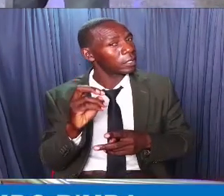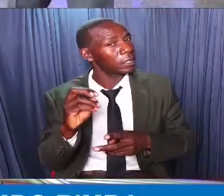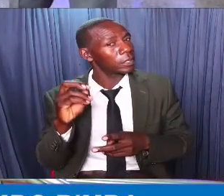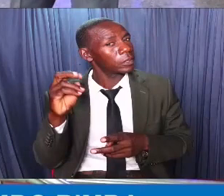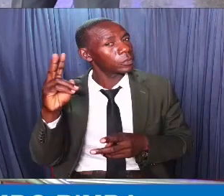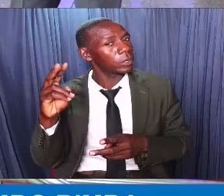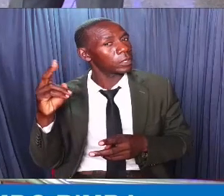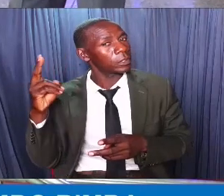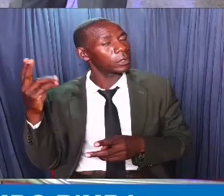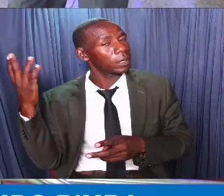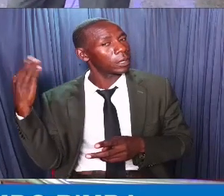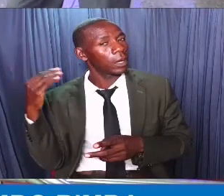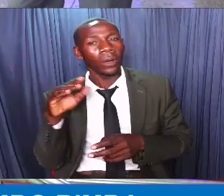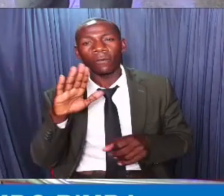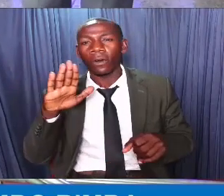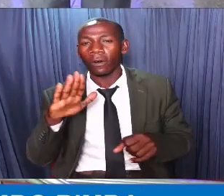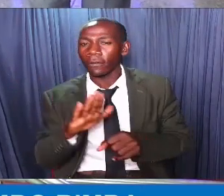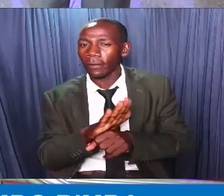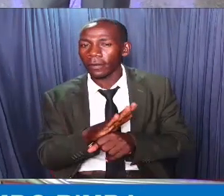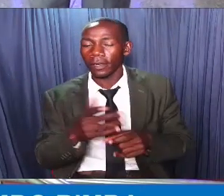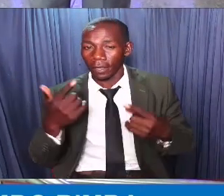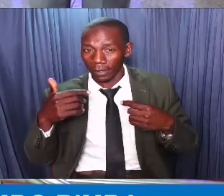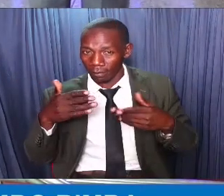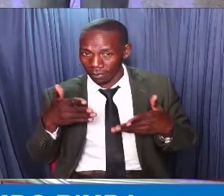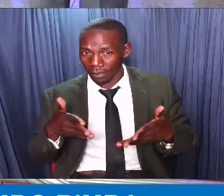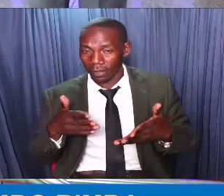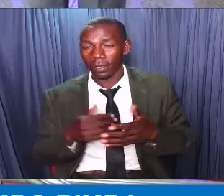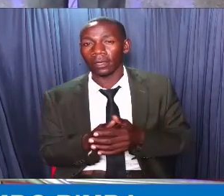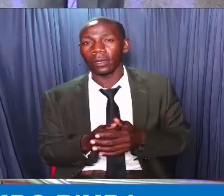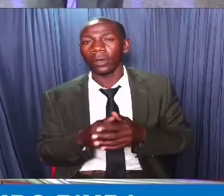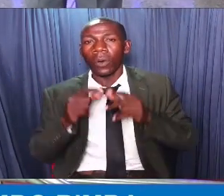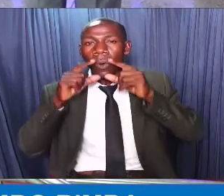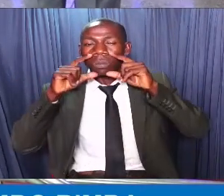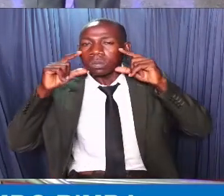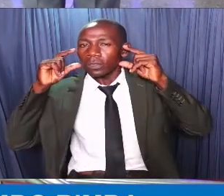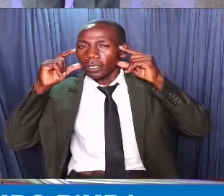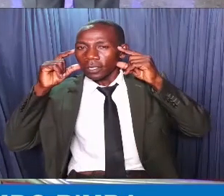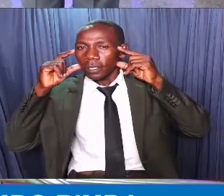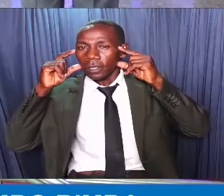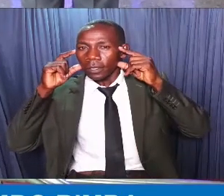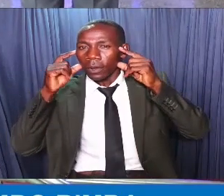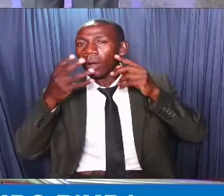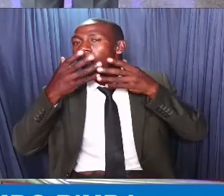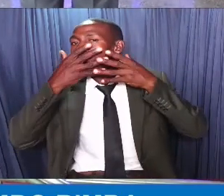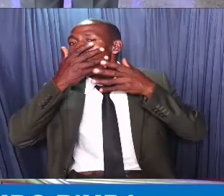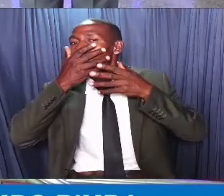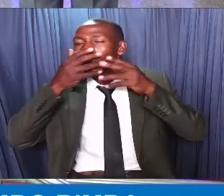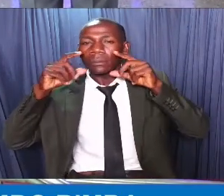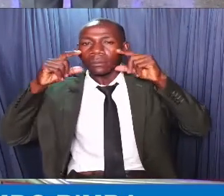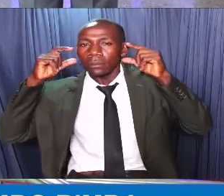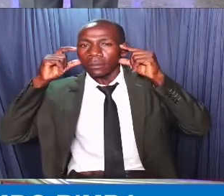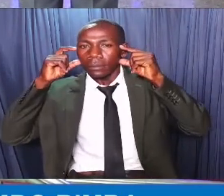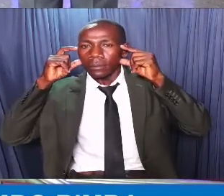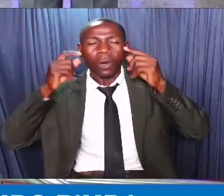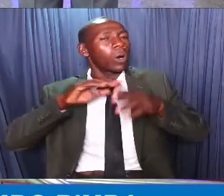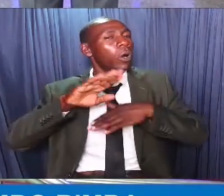year. Corona imekuja. Corona coming. Hii midomo hii. The lips here. Ikafungwa barakoa si mdogo si